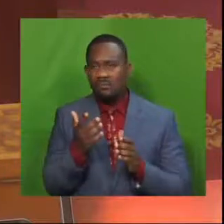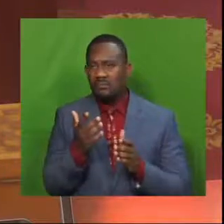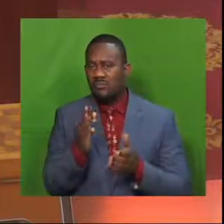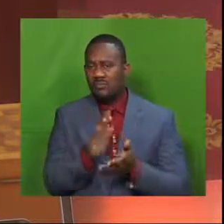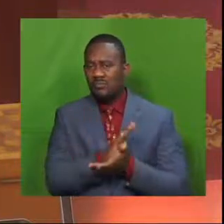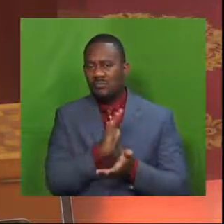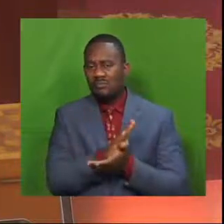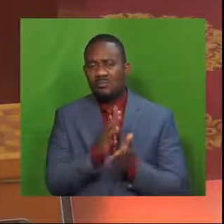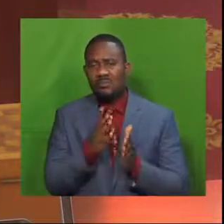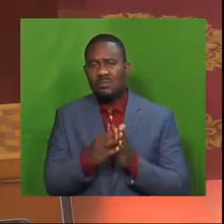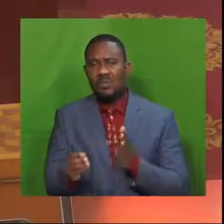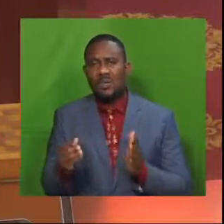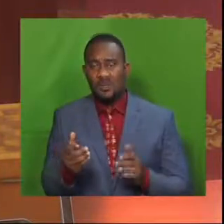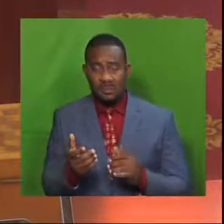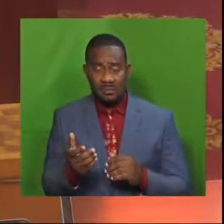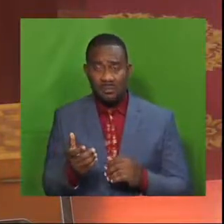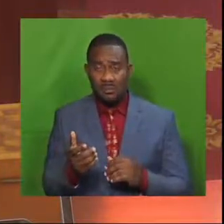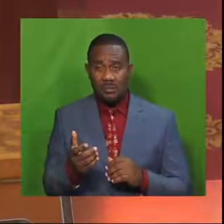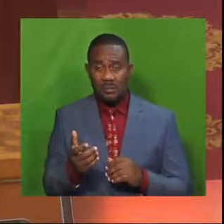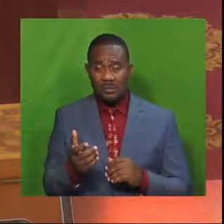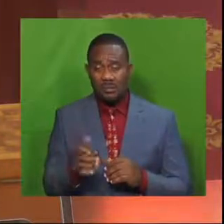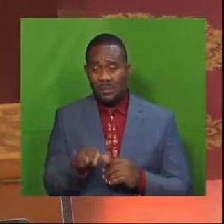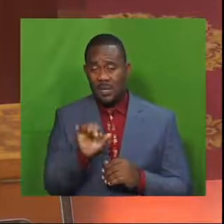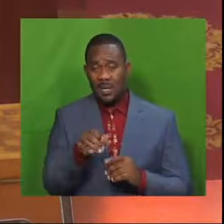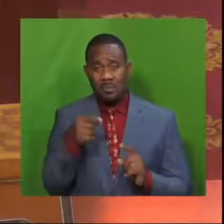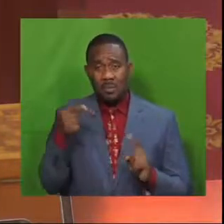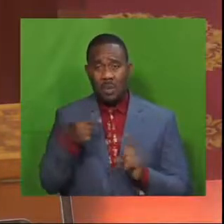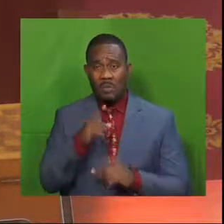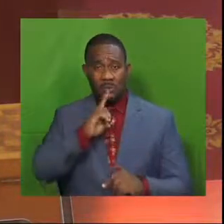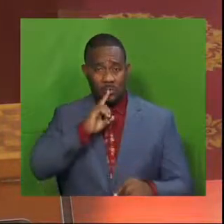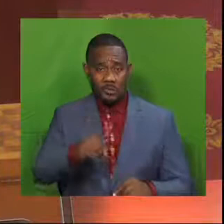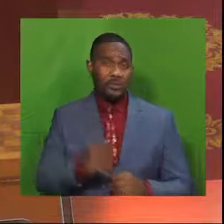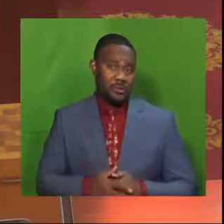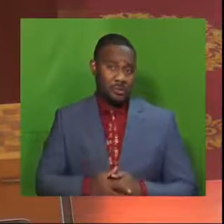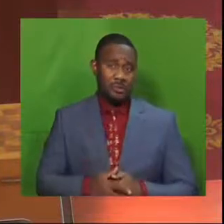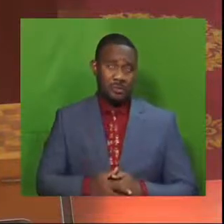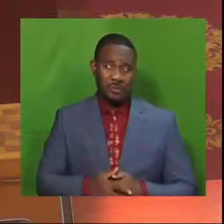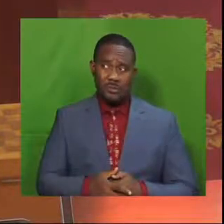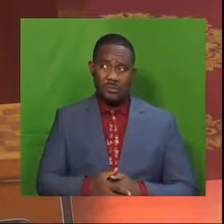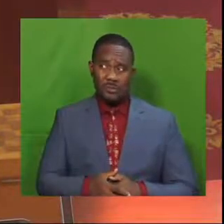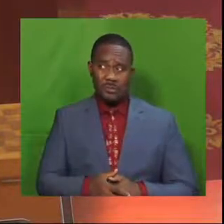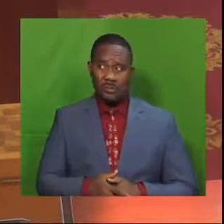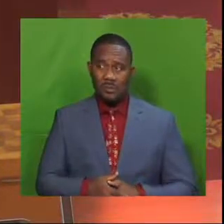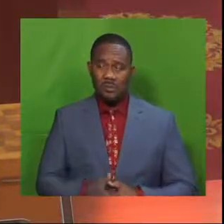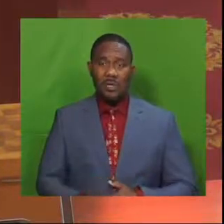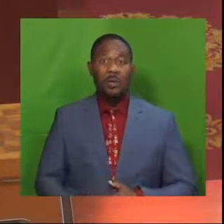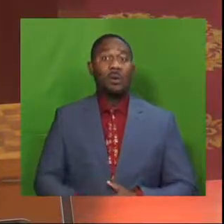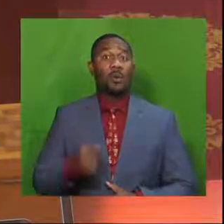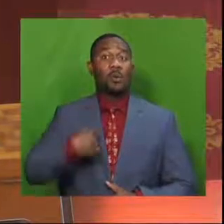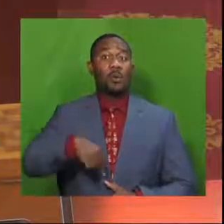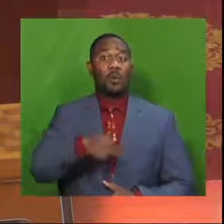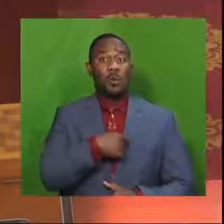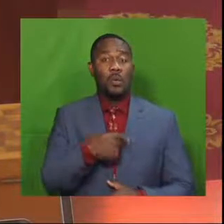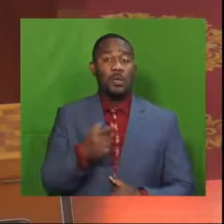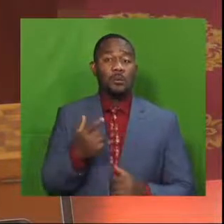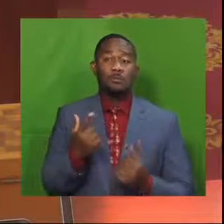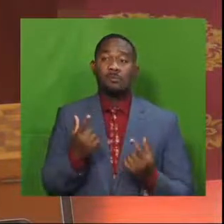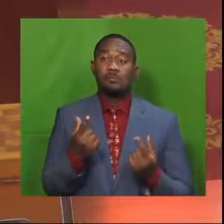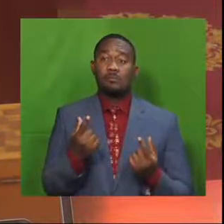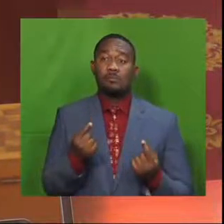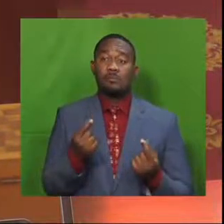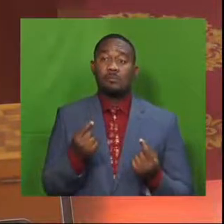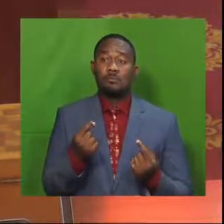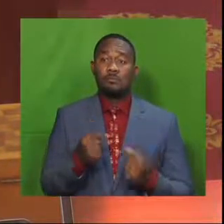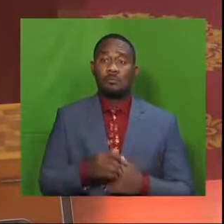Is a point that I welcome. So what we should do is that